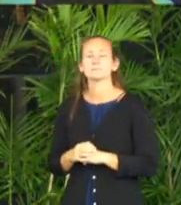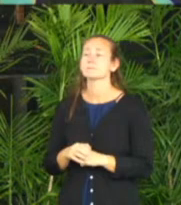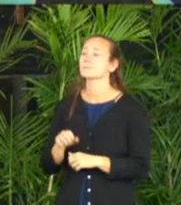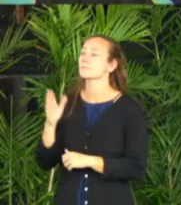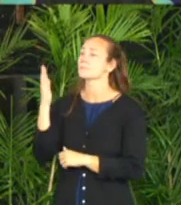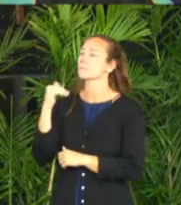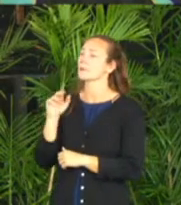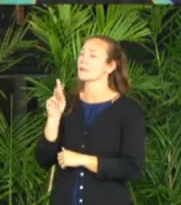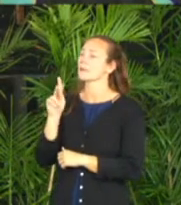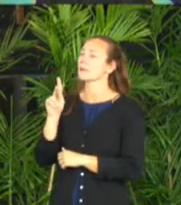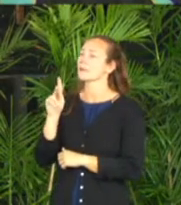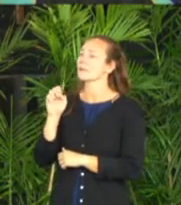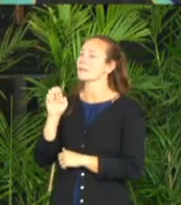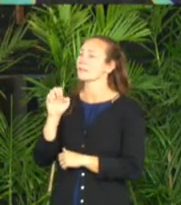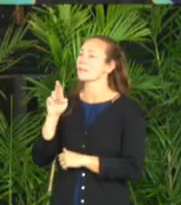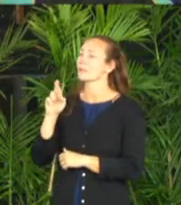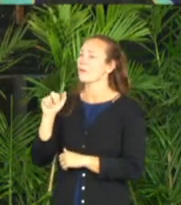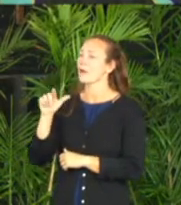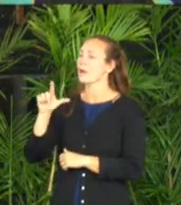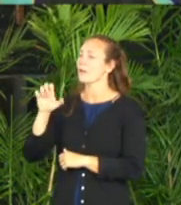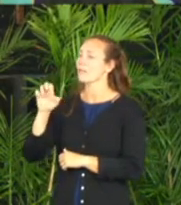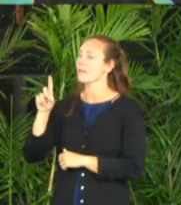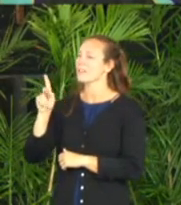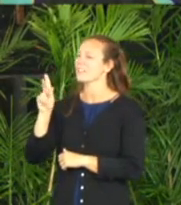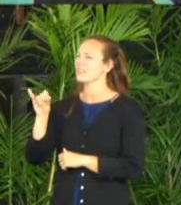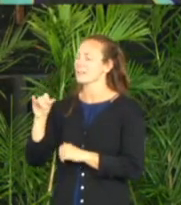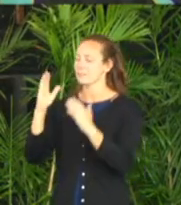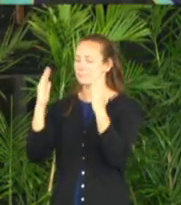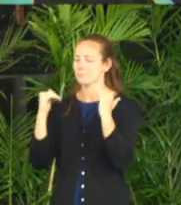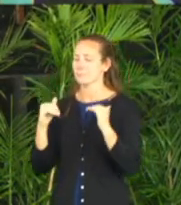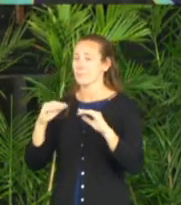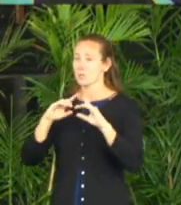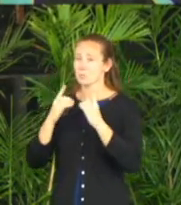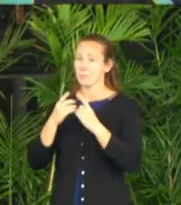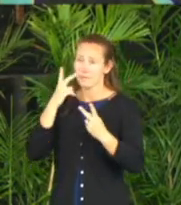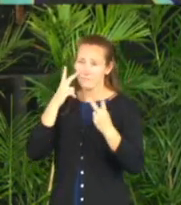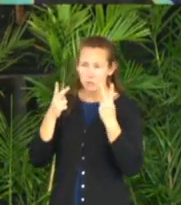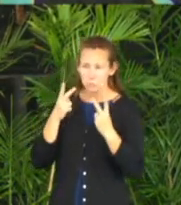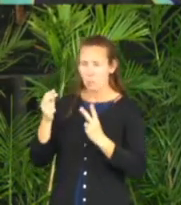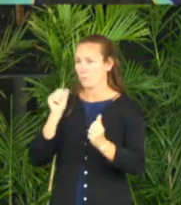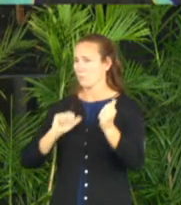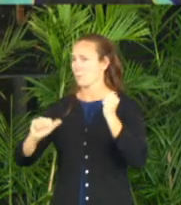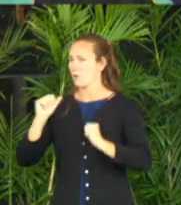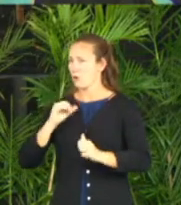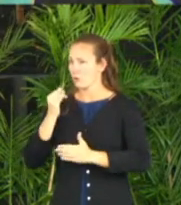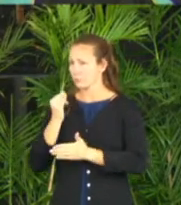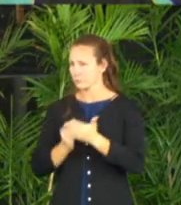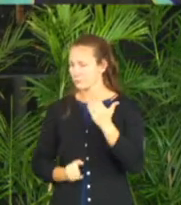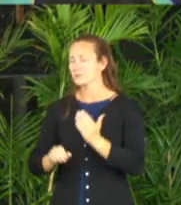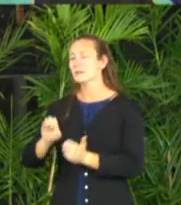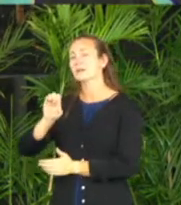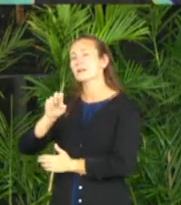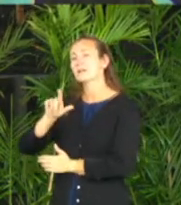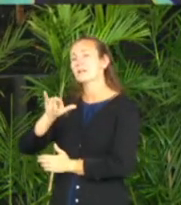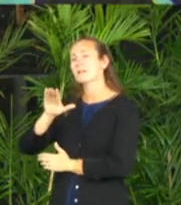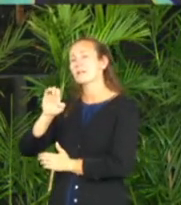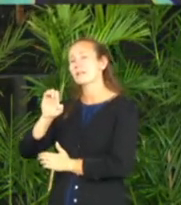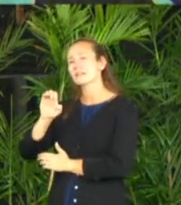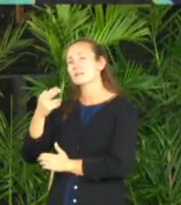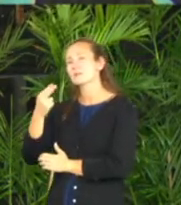Kira Ledke. From the Department of Visual and Performing Arts, Elise